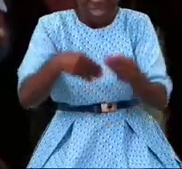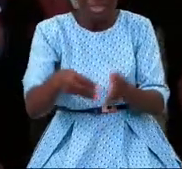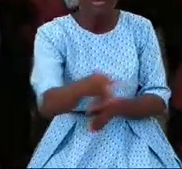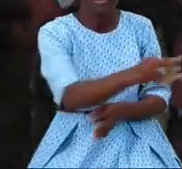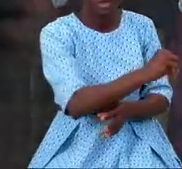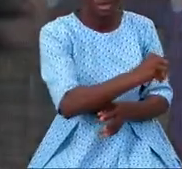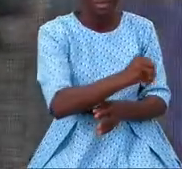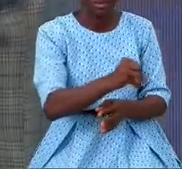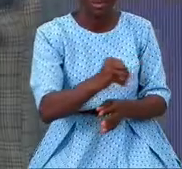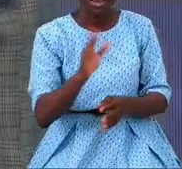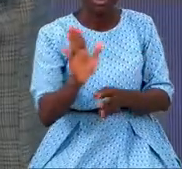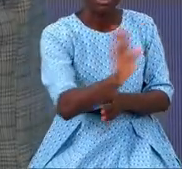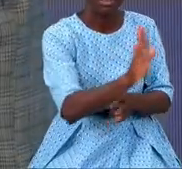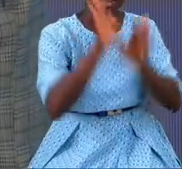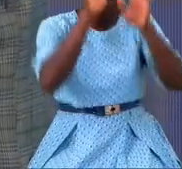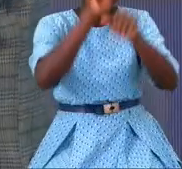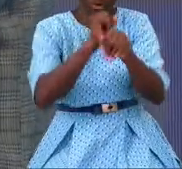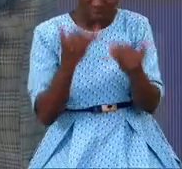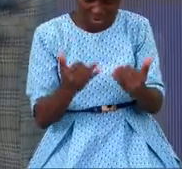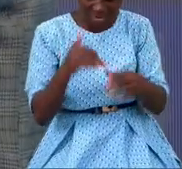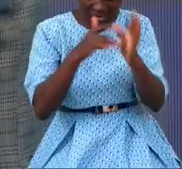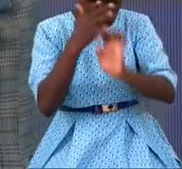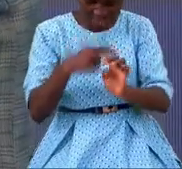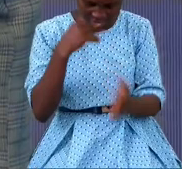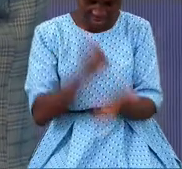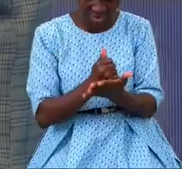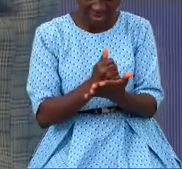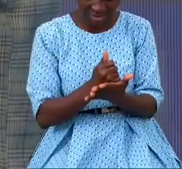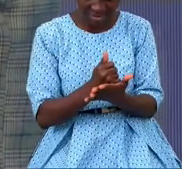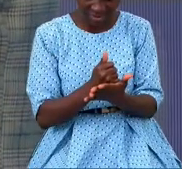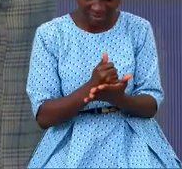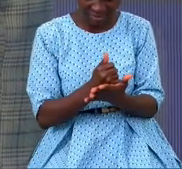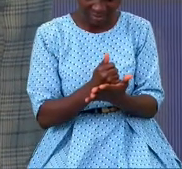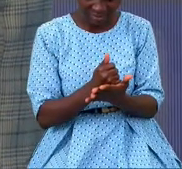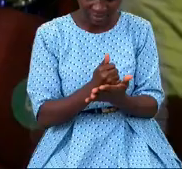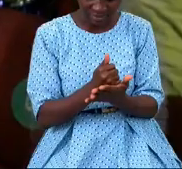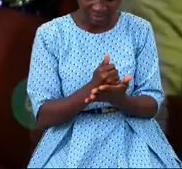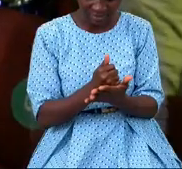Every expectation become realization now.